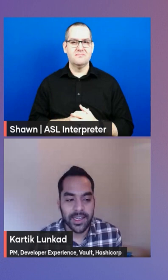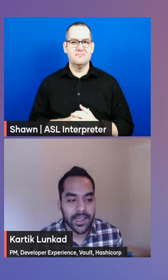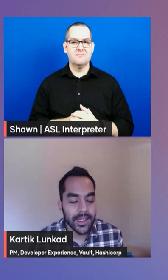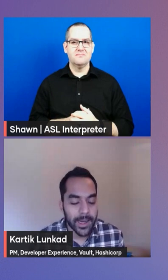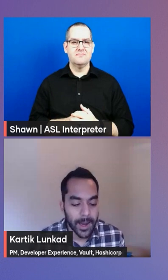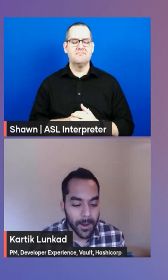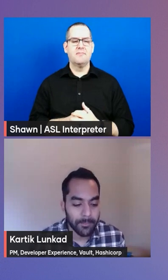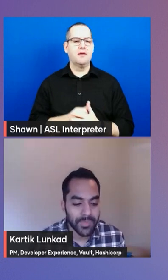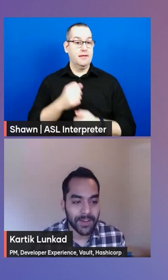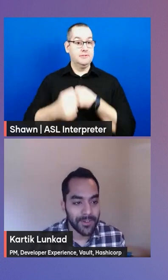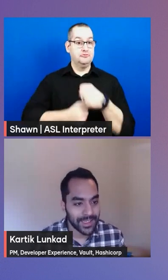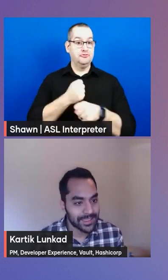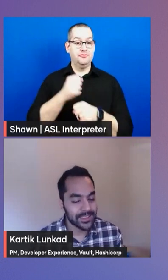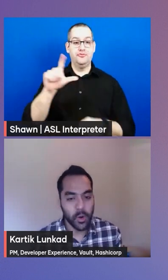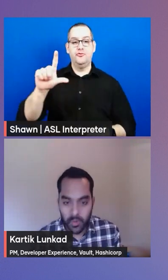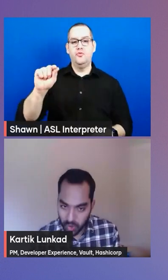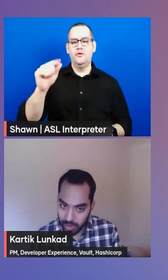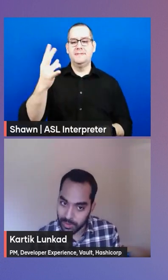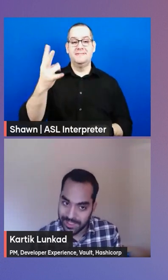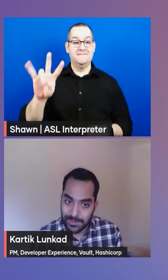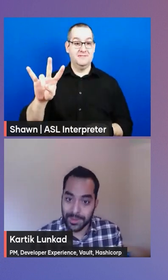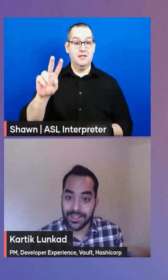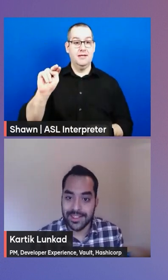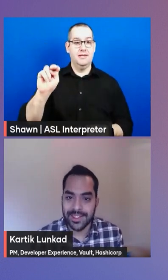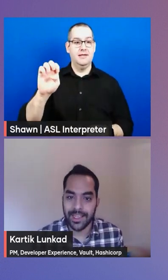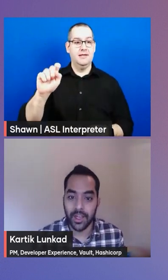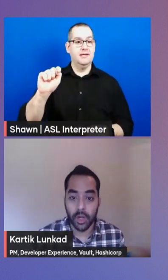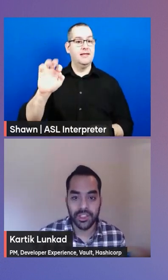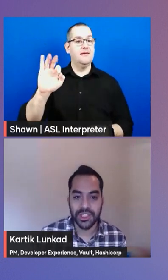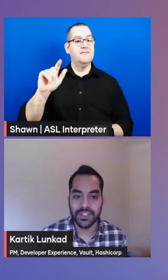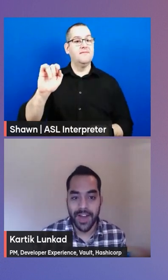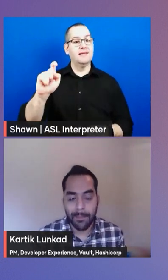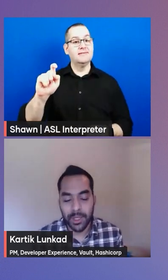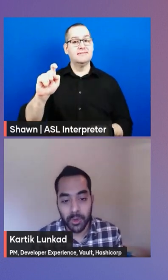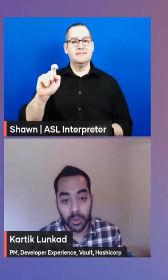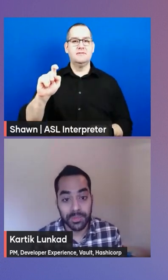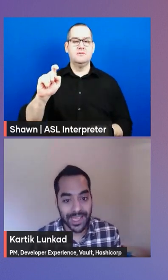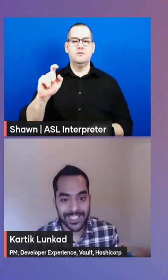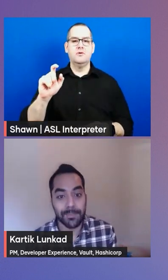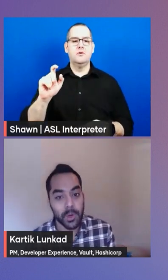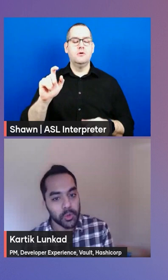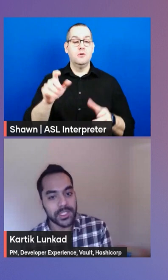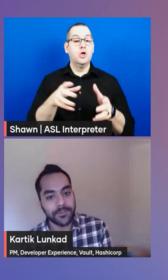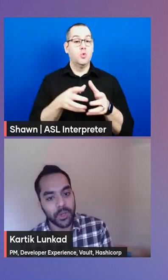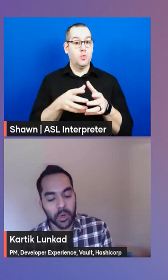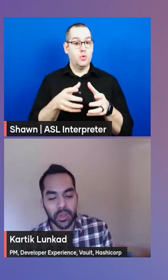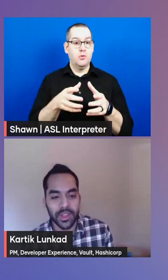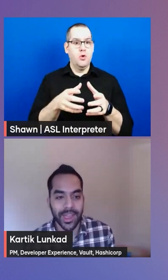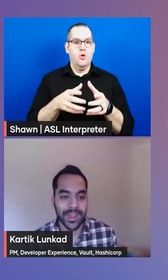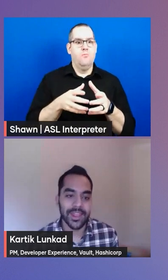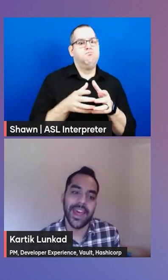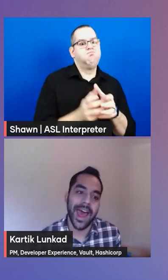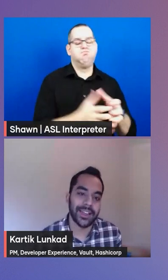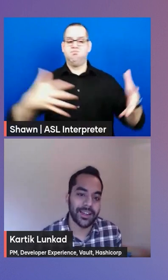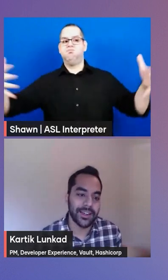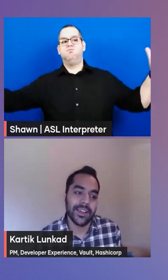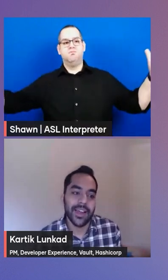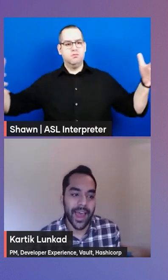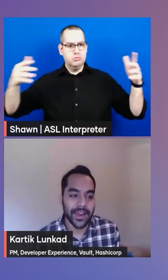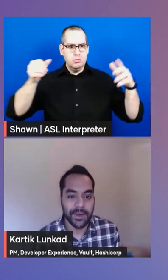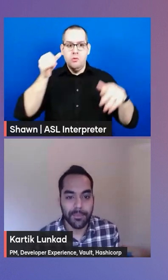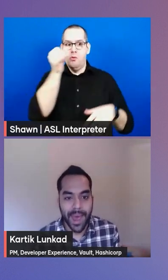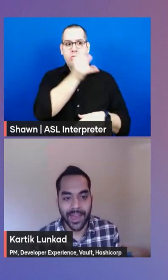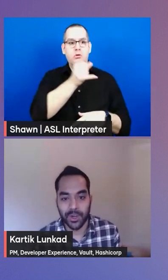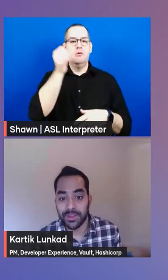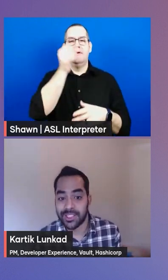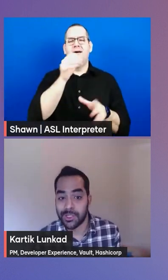2017. Netflix overall was experiencing not just rapid growth but explosive growth, and that had